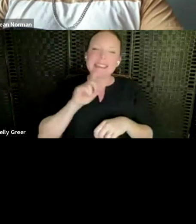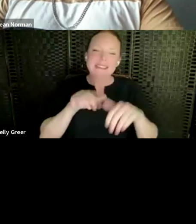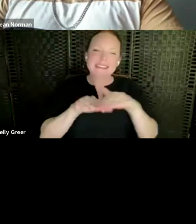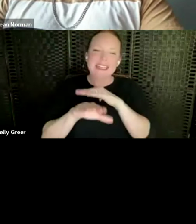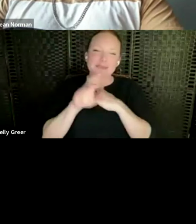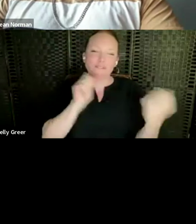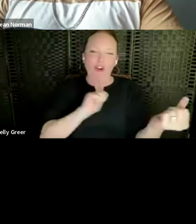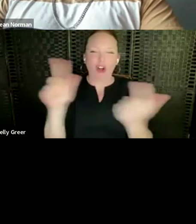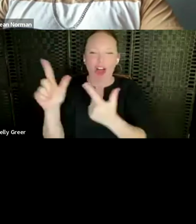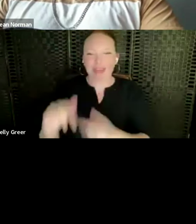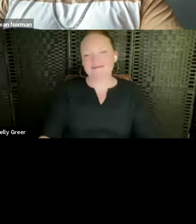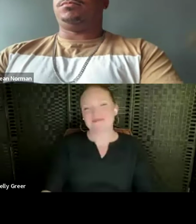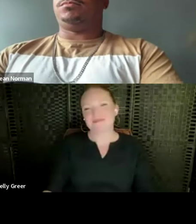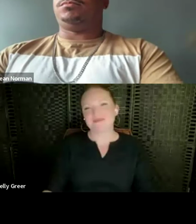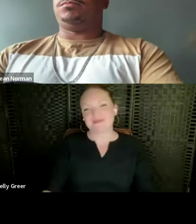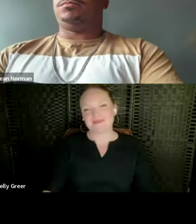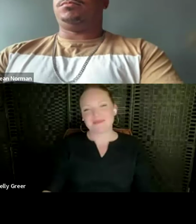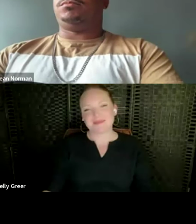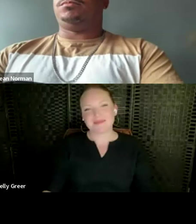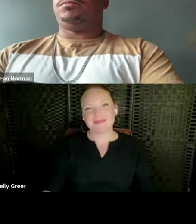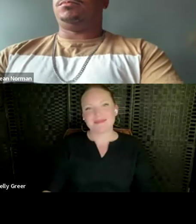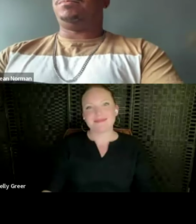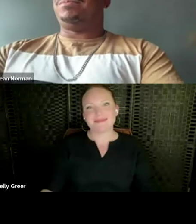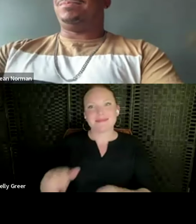feel the same. I agree.